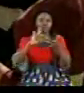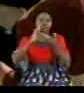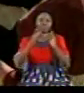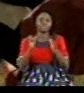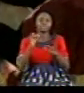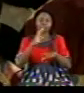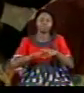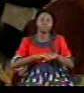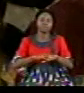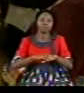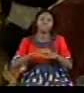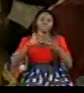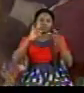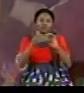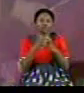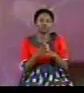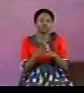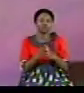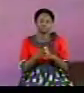Amen.